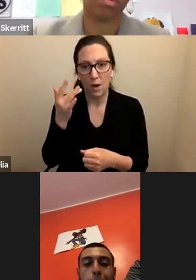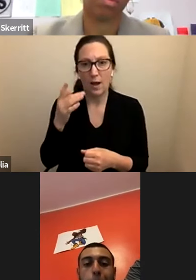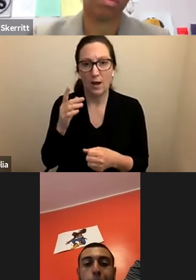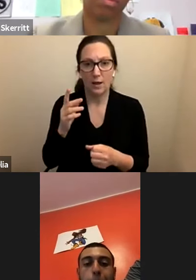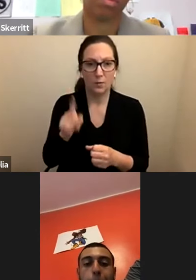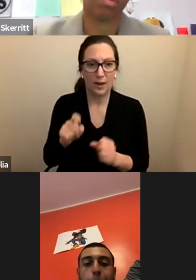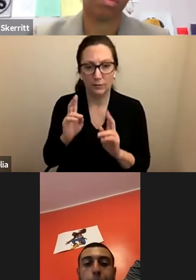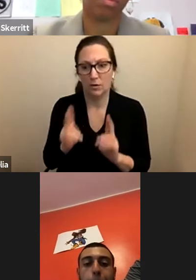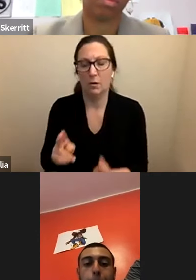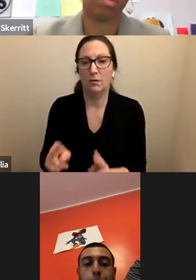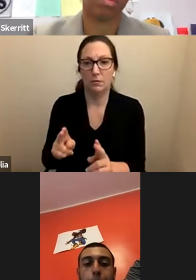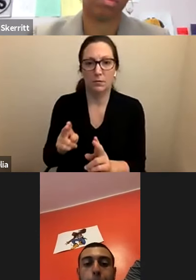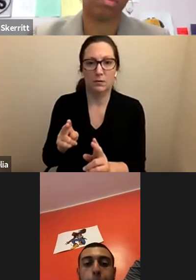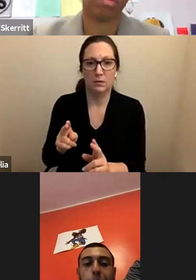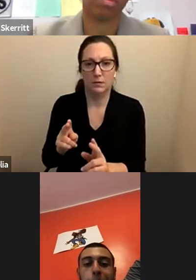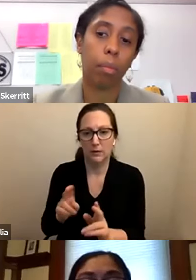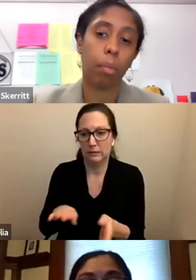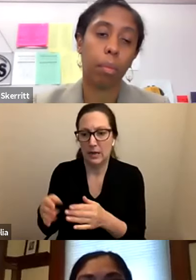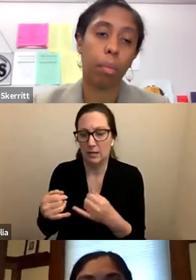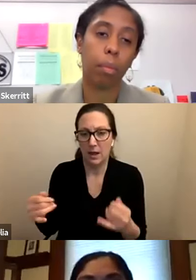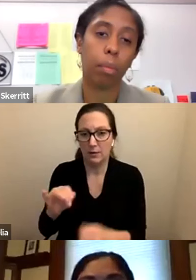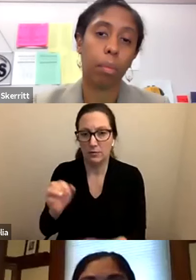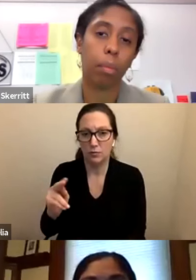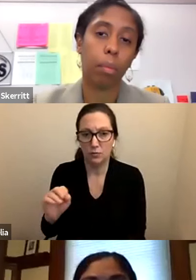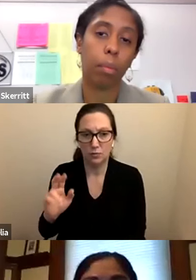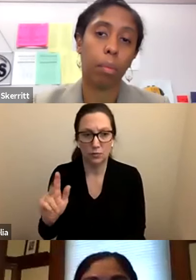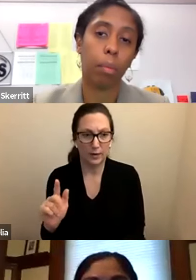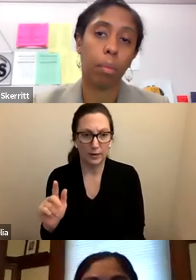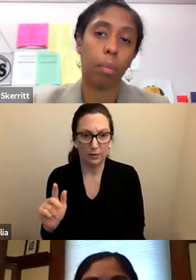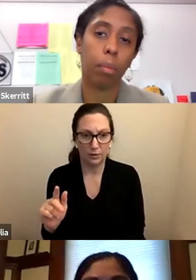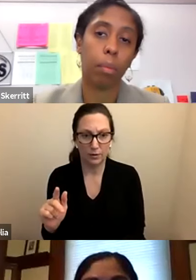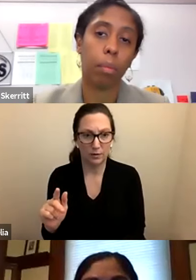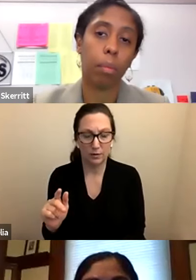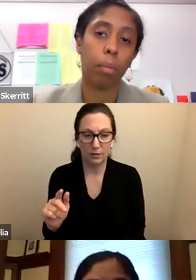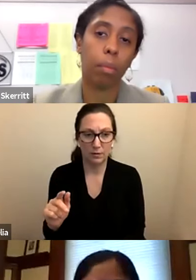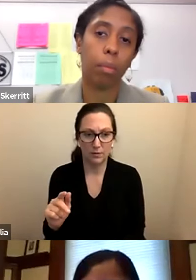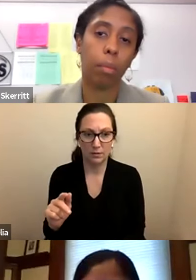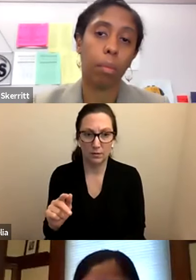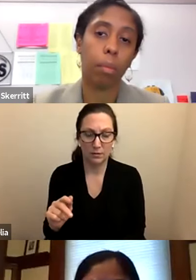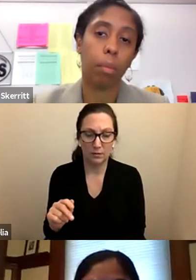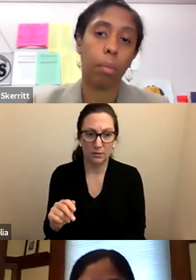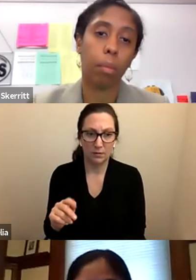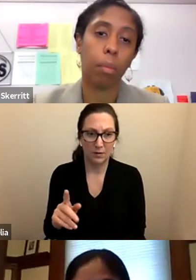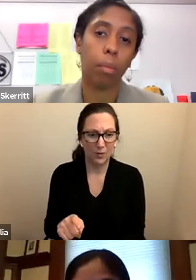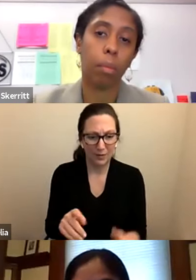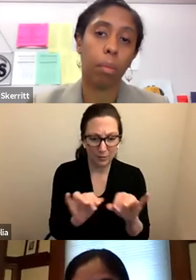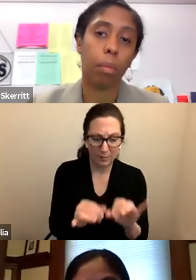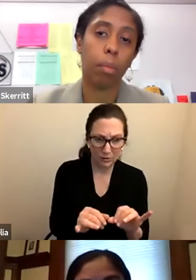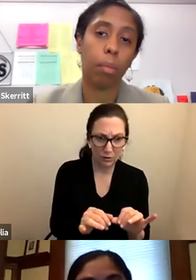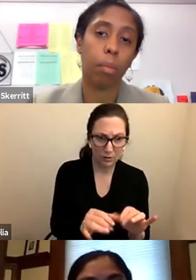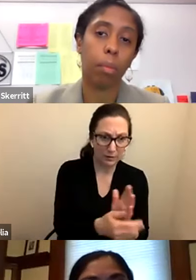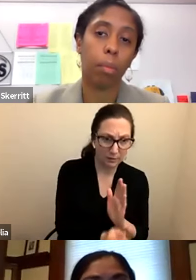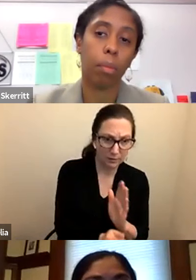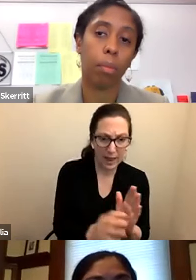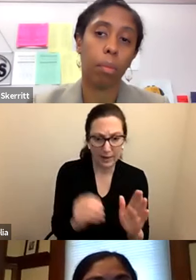to judgment for June 23rd, when these are matters of measuring capability and